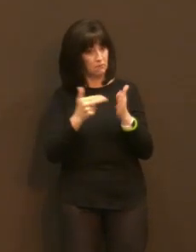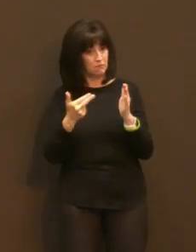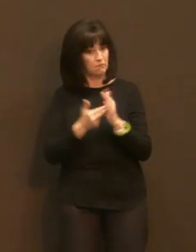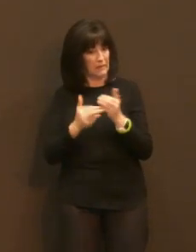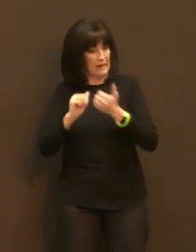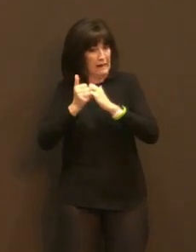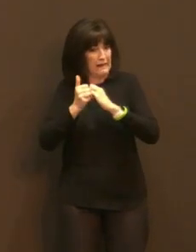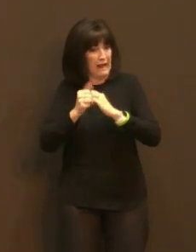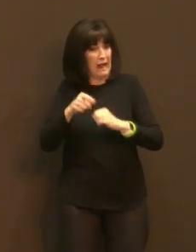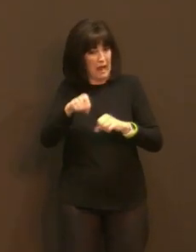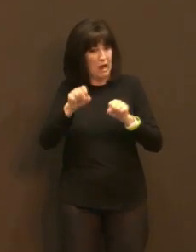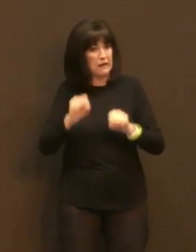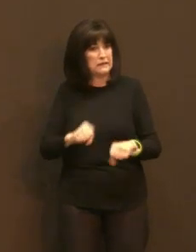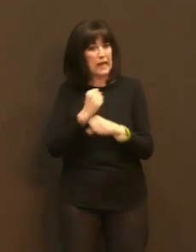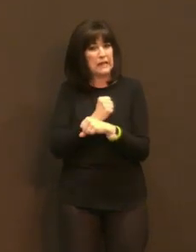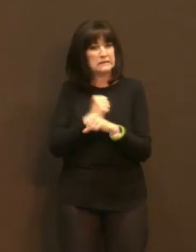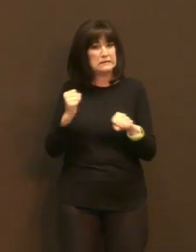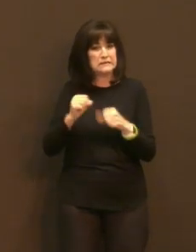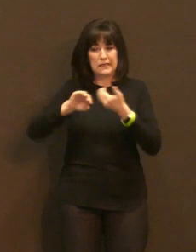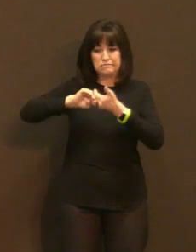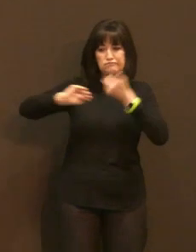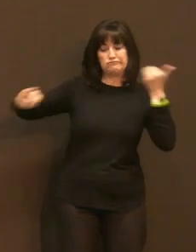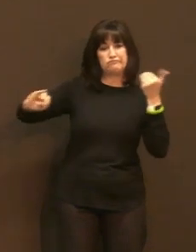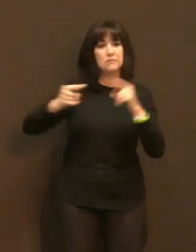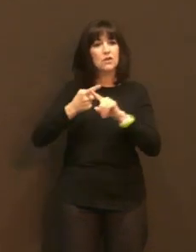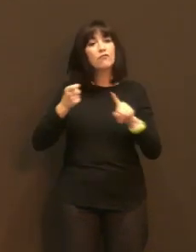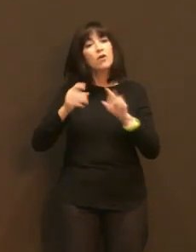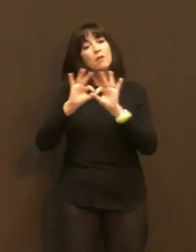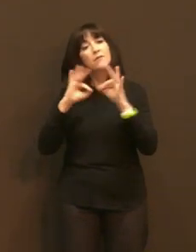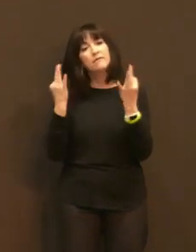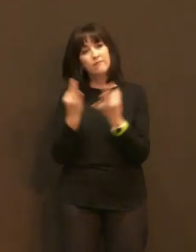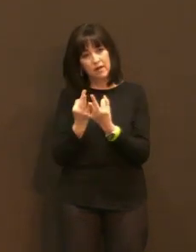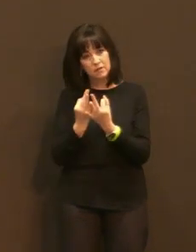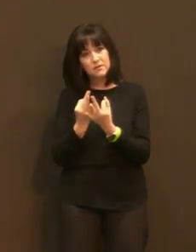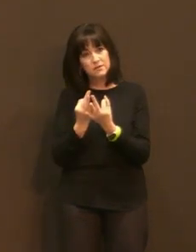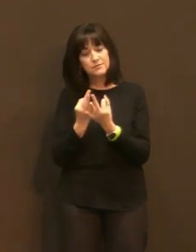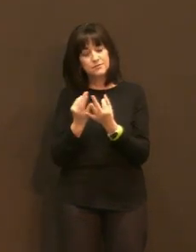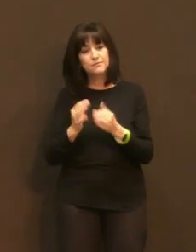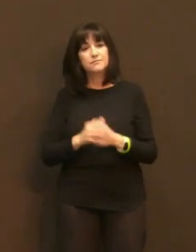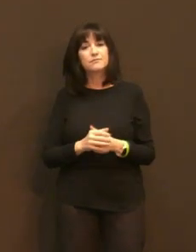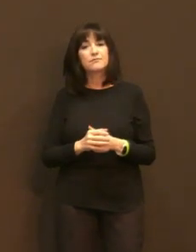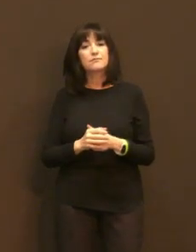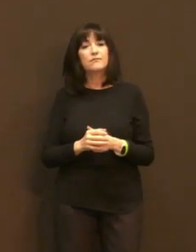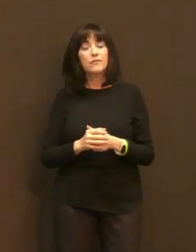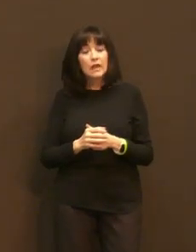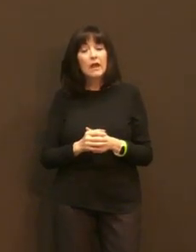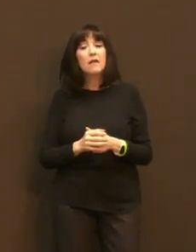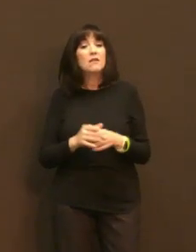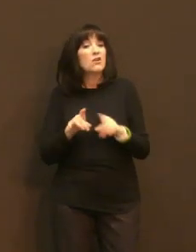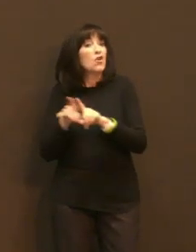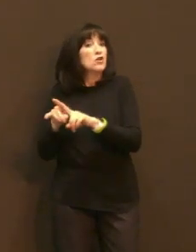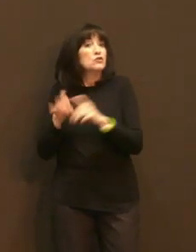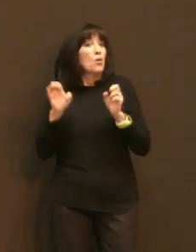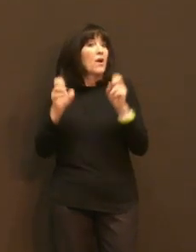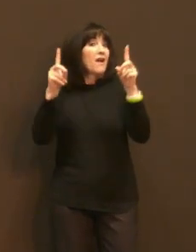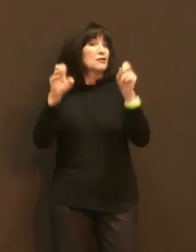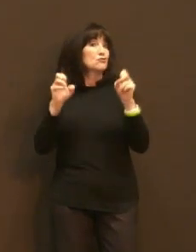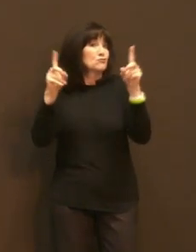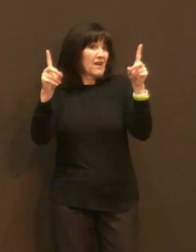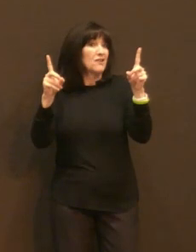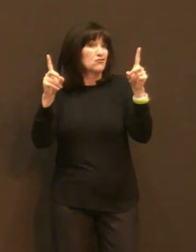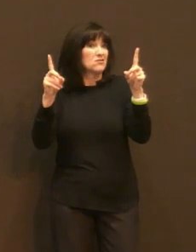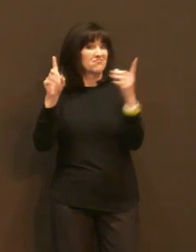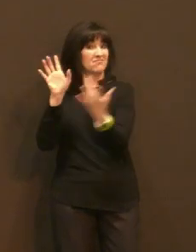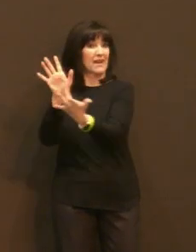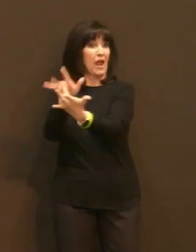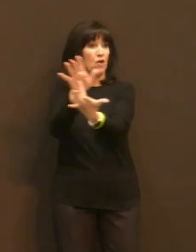family members. And also, very importantly, is an education and community outreach component